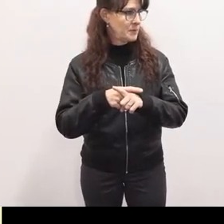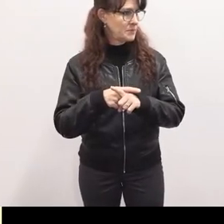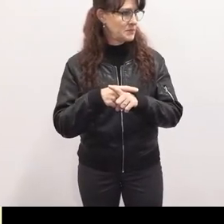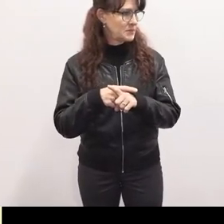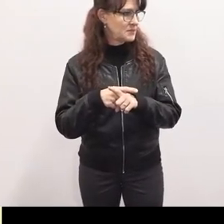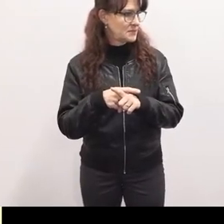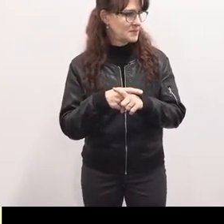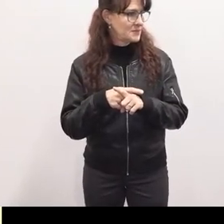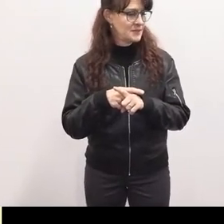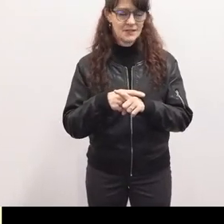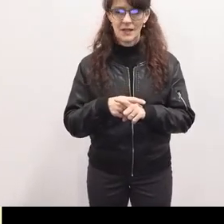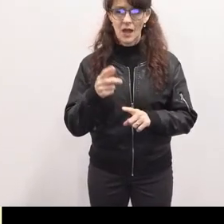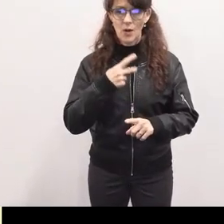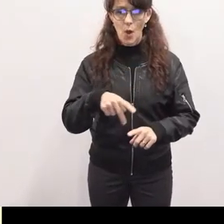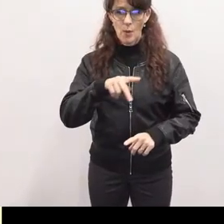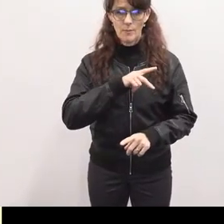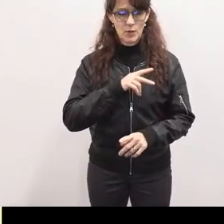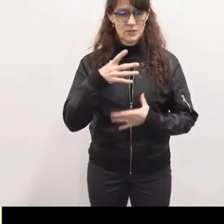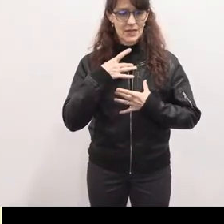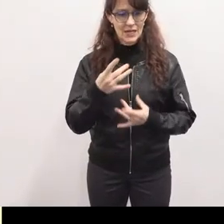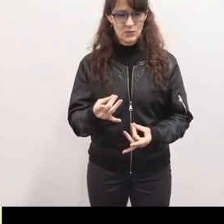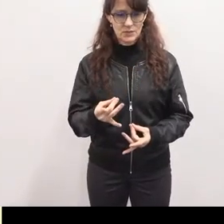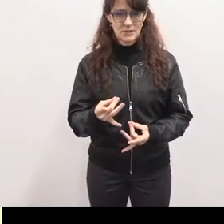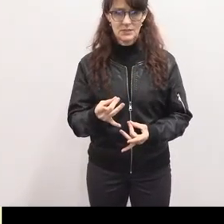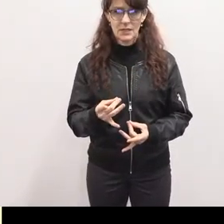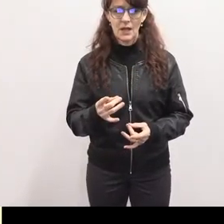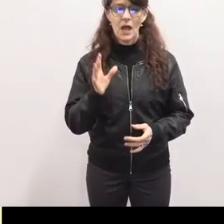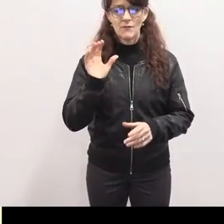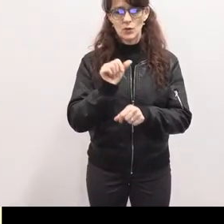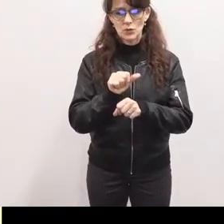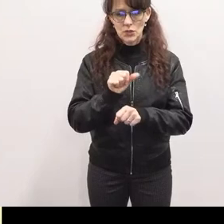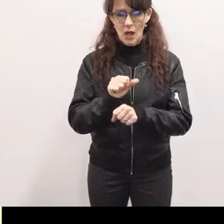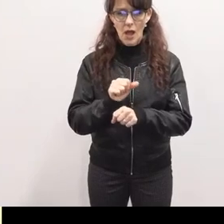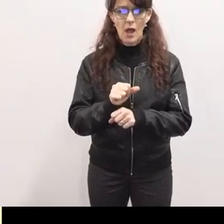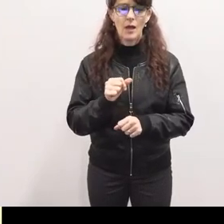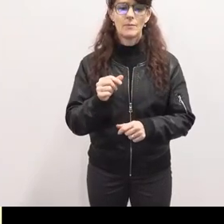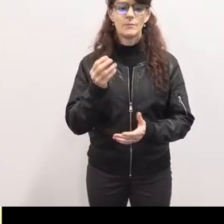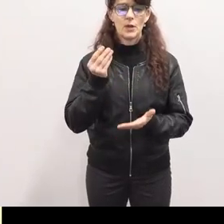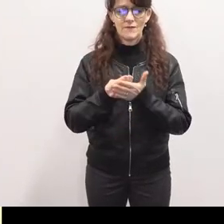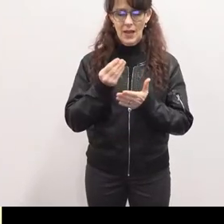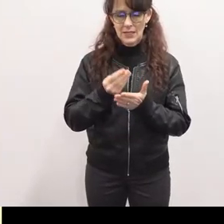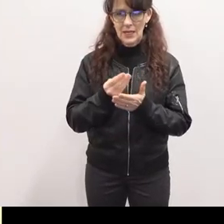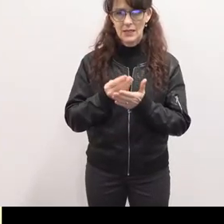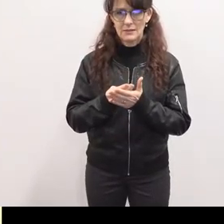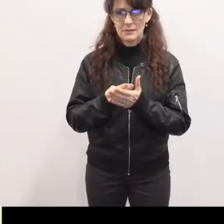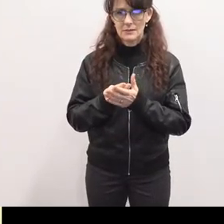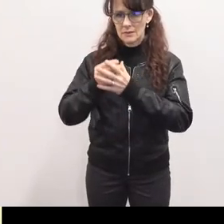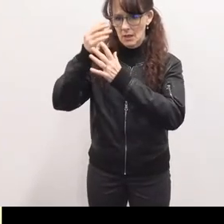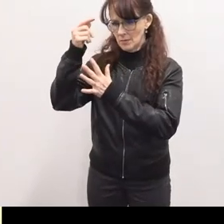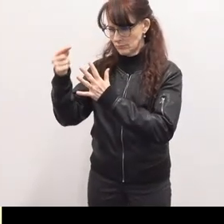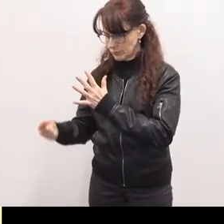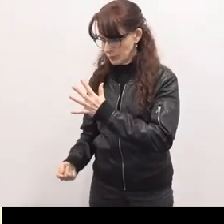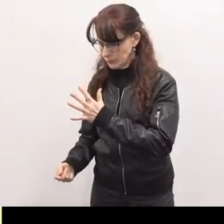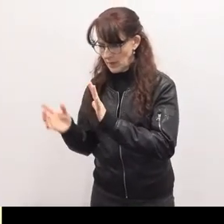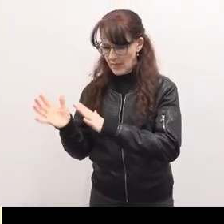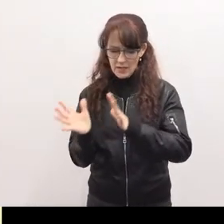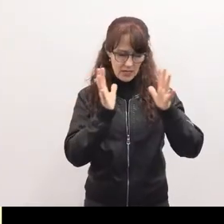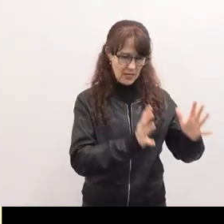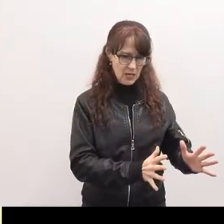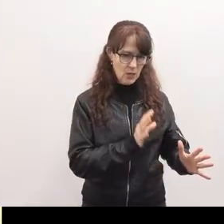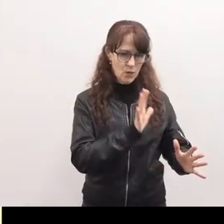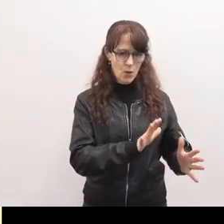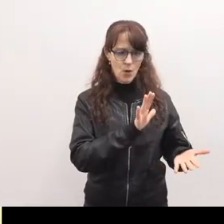have your own personal interests, right? You have your job, you have your finances, and they're here. And over here is